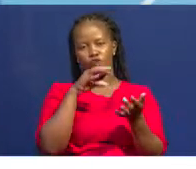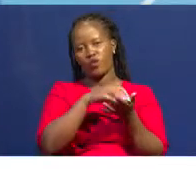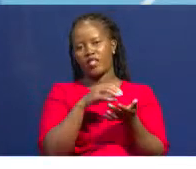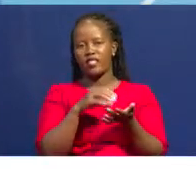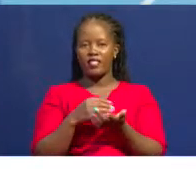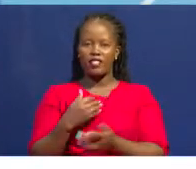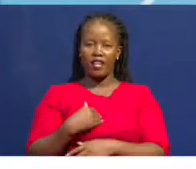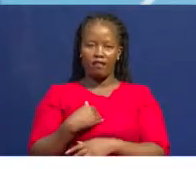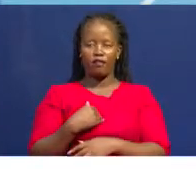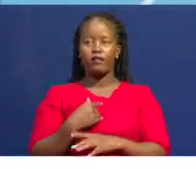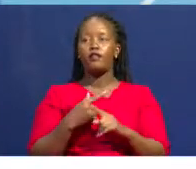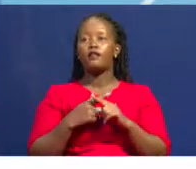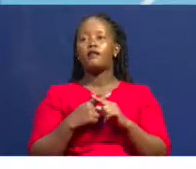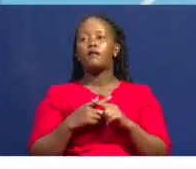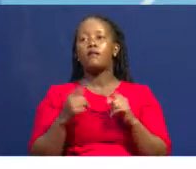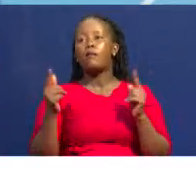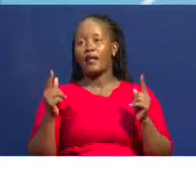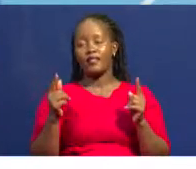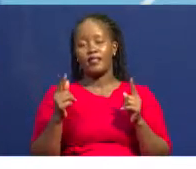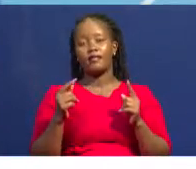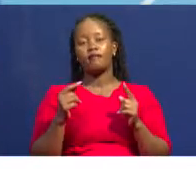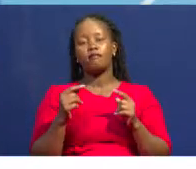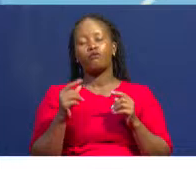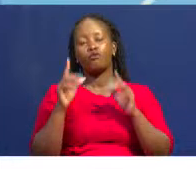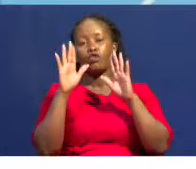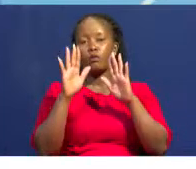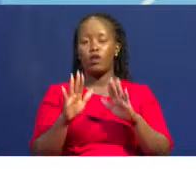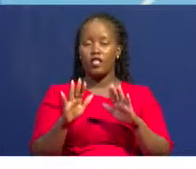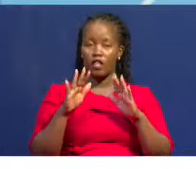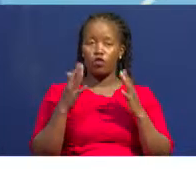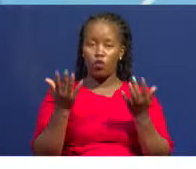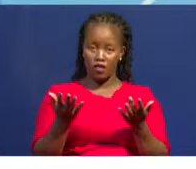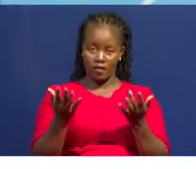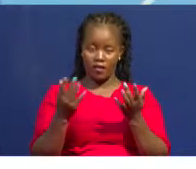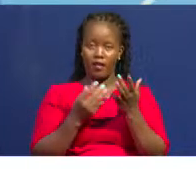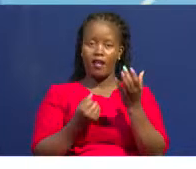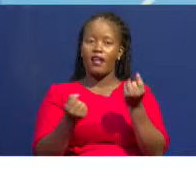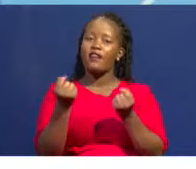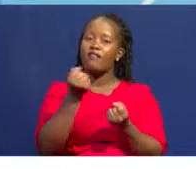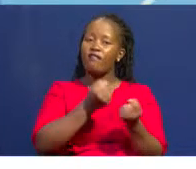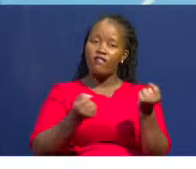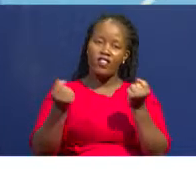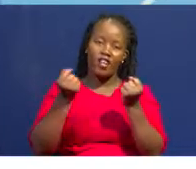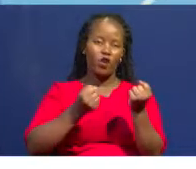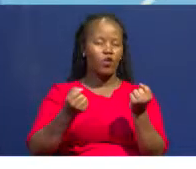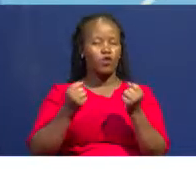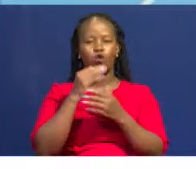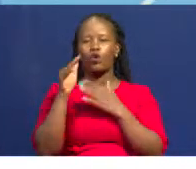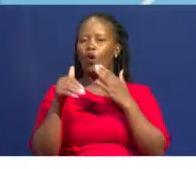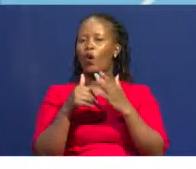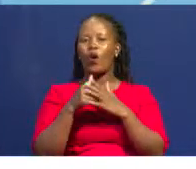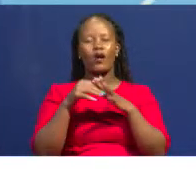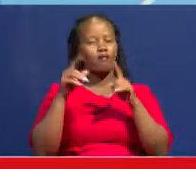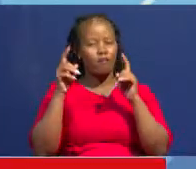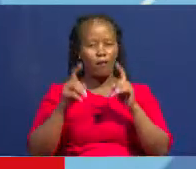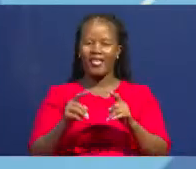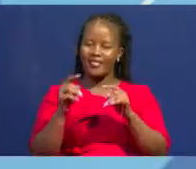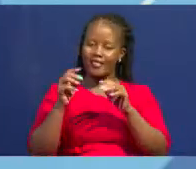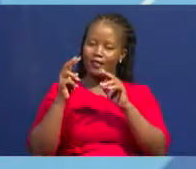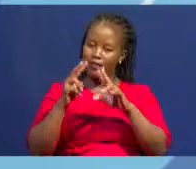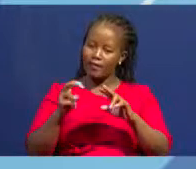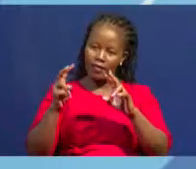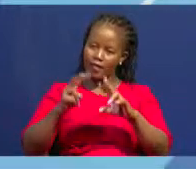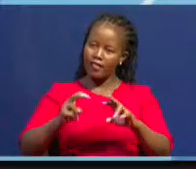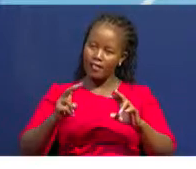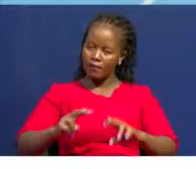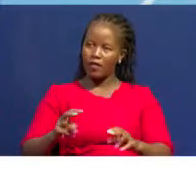the essence is vehicles must be. Yes. Go for inspection. Must go for vehicle inspection to ensure that. And